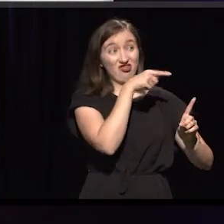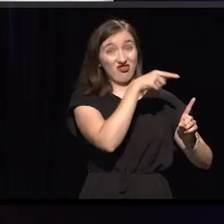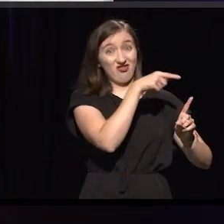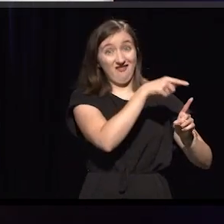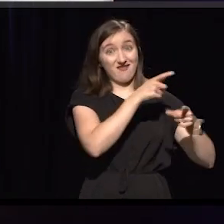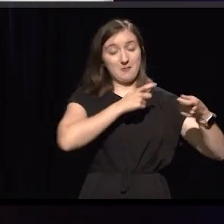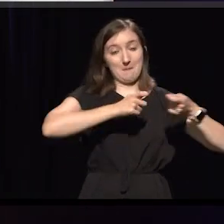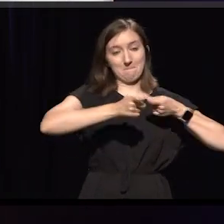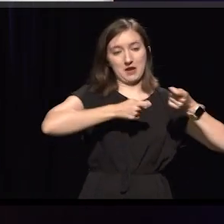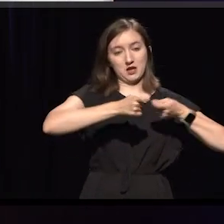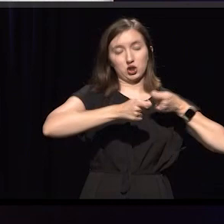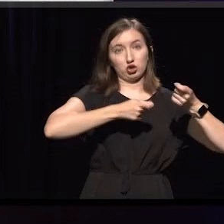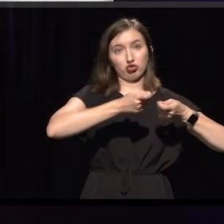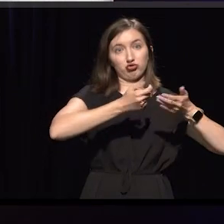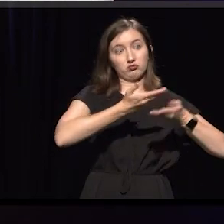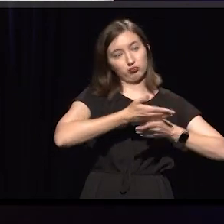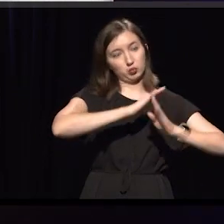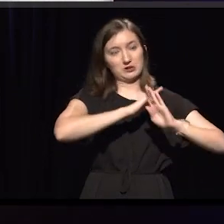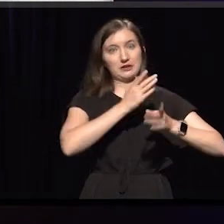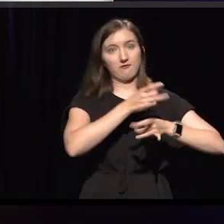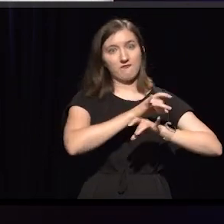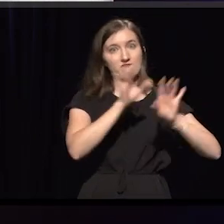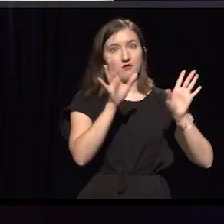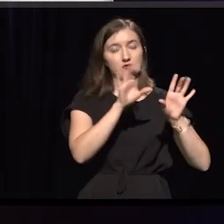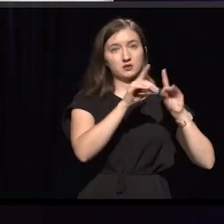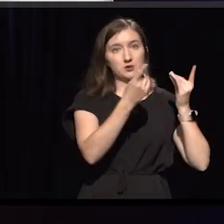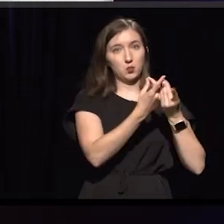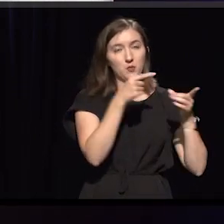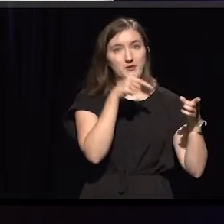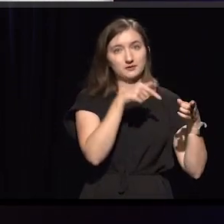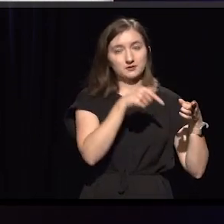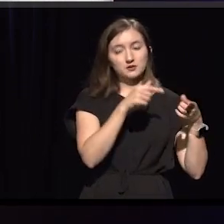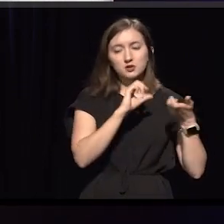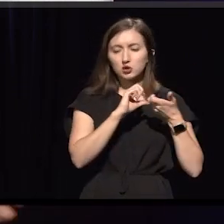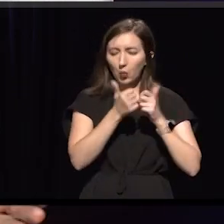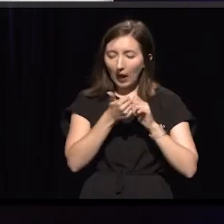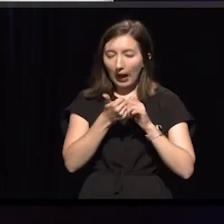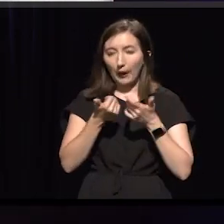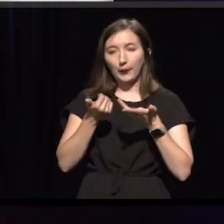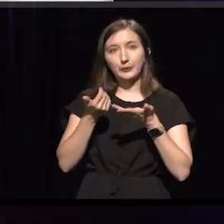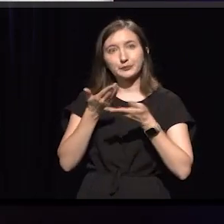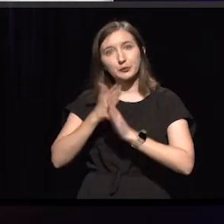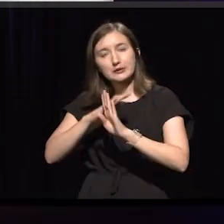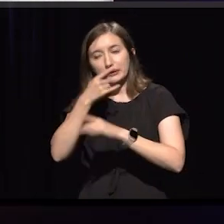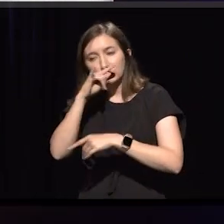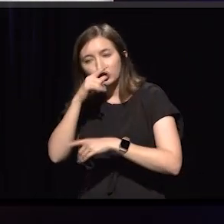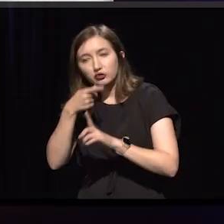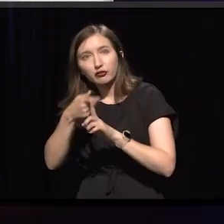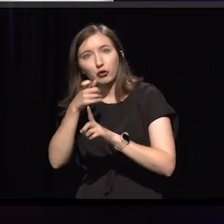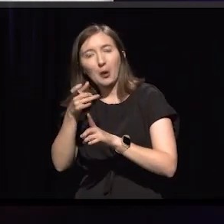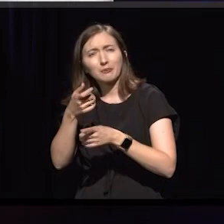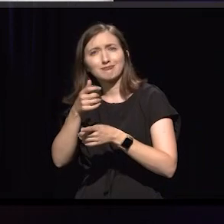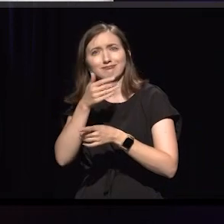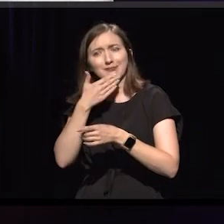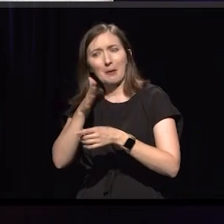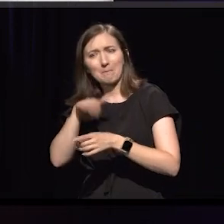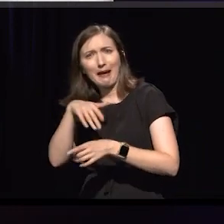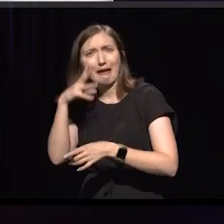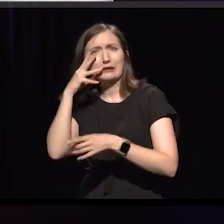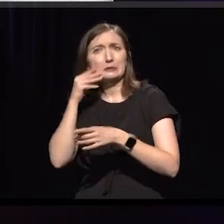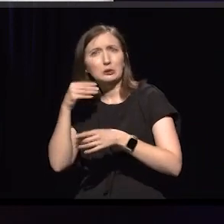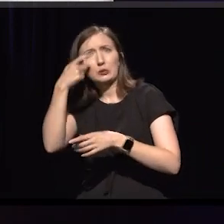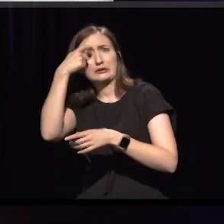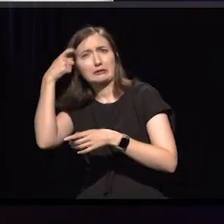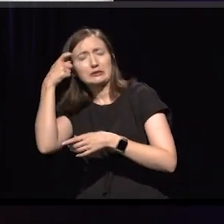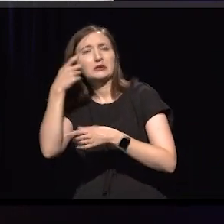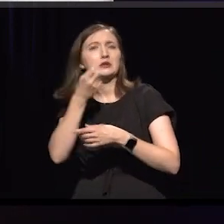childhood experiences to domestic violence prevention, and this is an offshoot and really a growth of